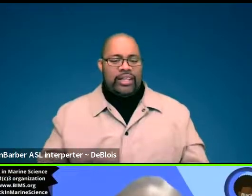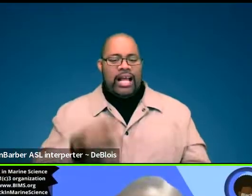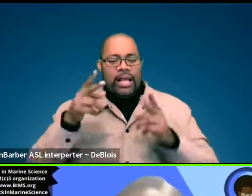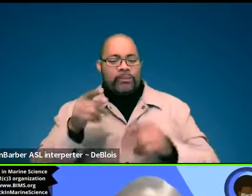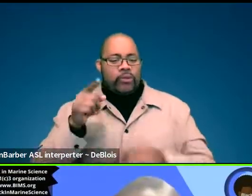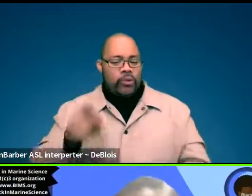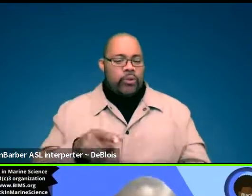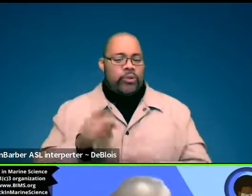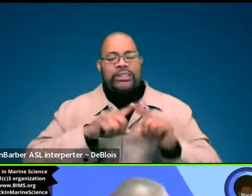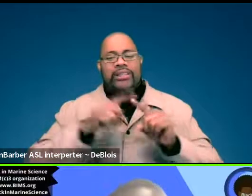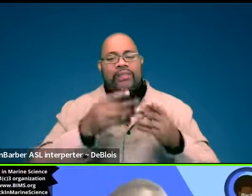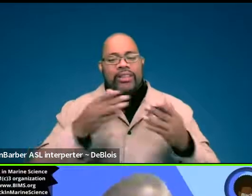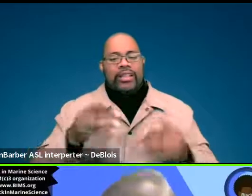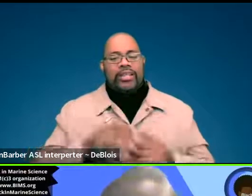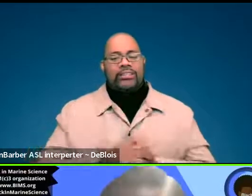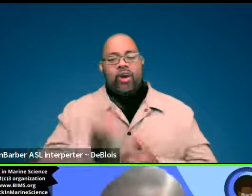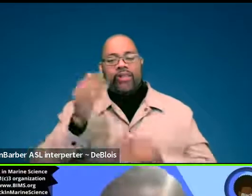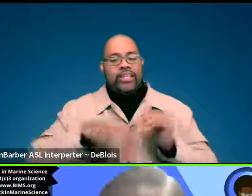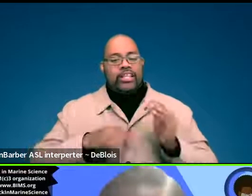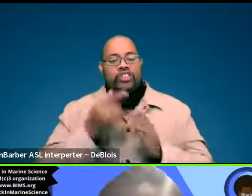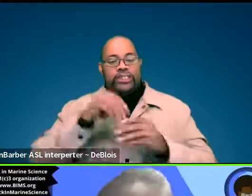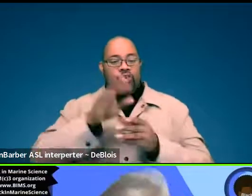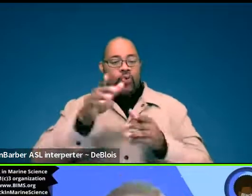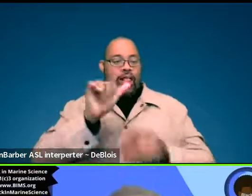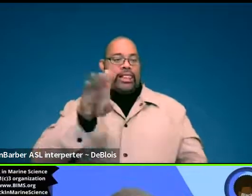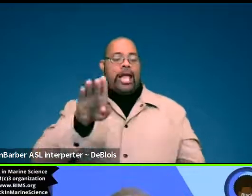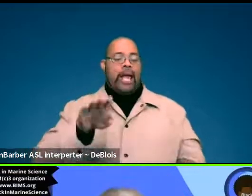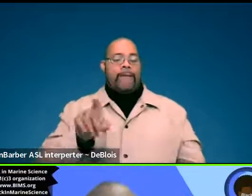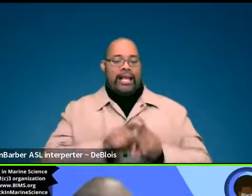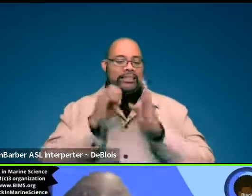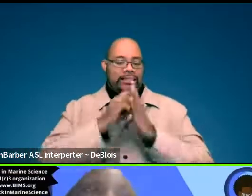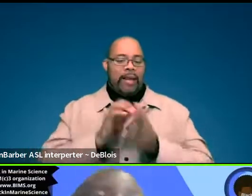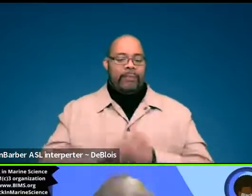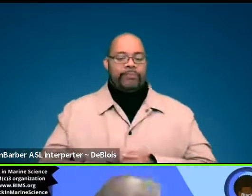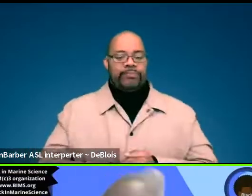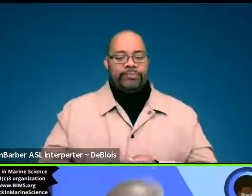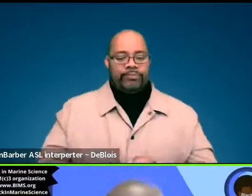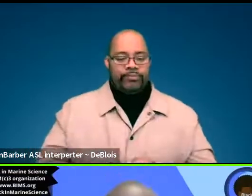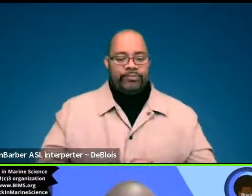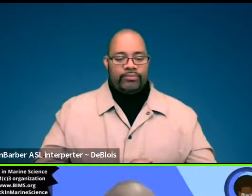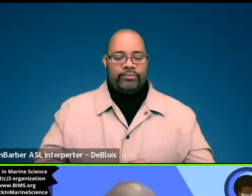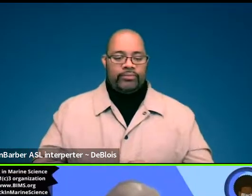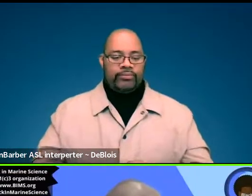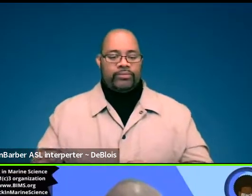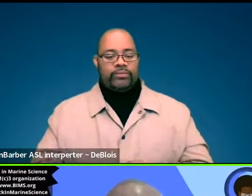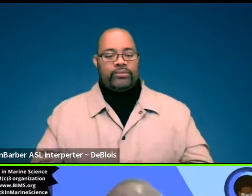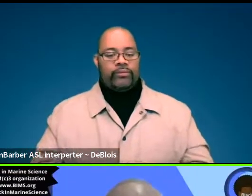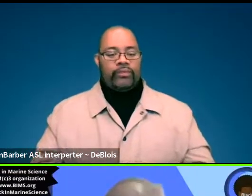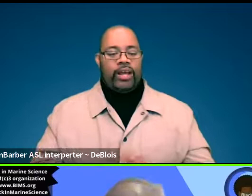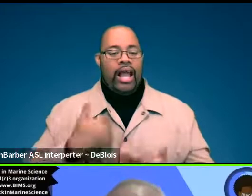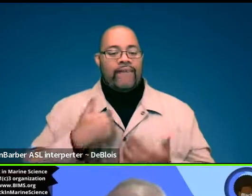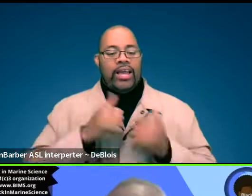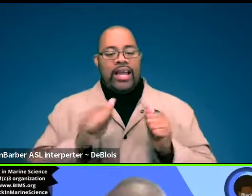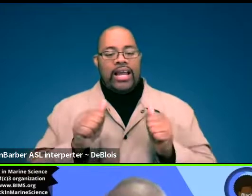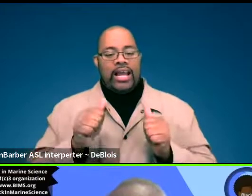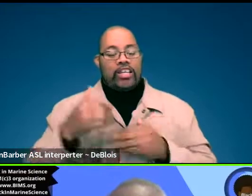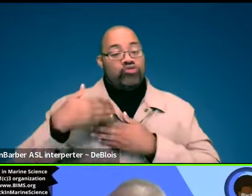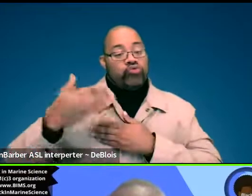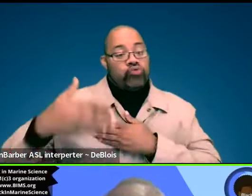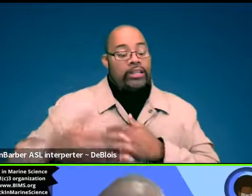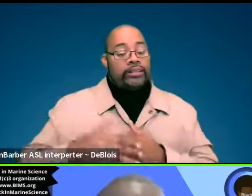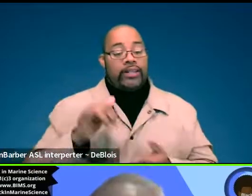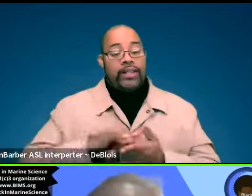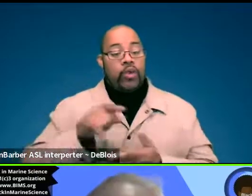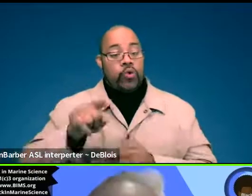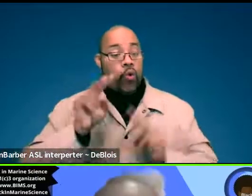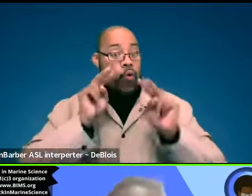you and different things besides just like in your lab, as an example. And so, are there any trends that